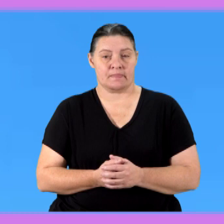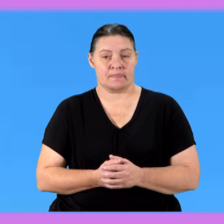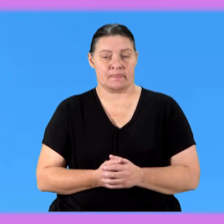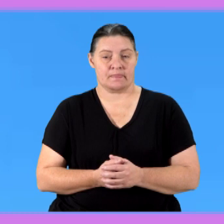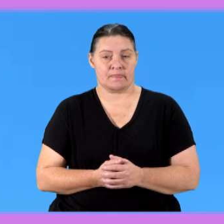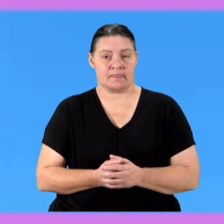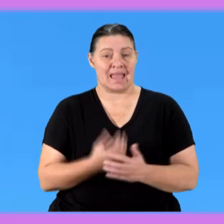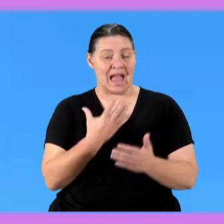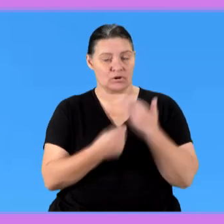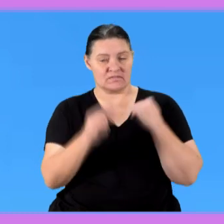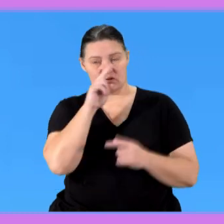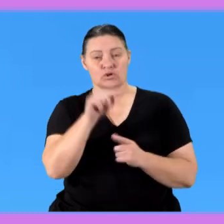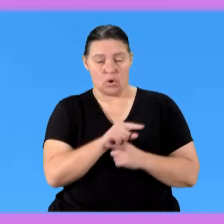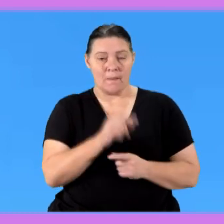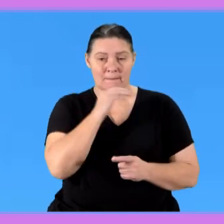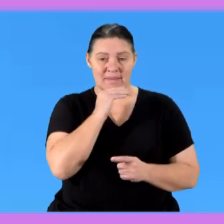outcomes